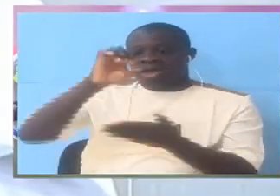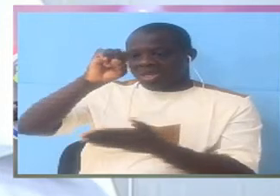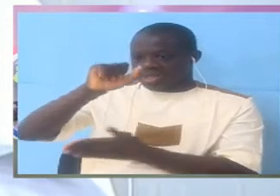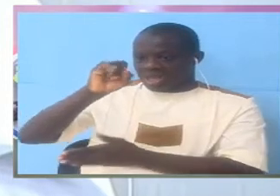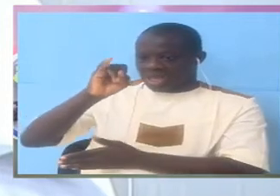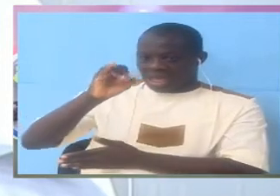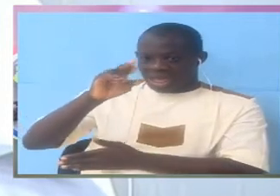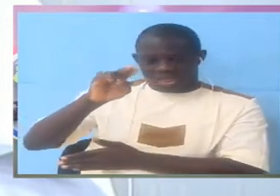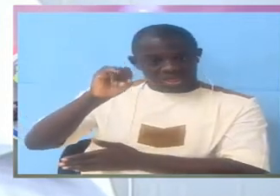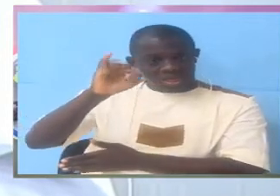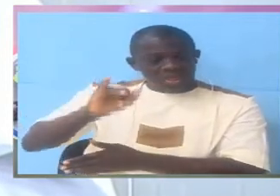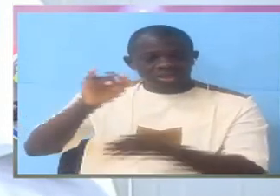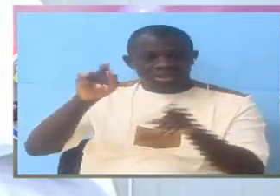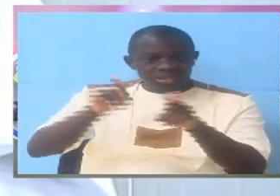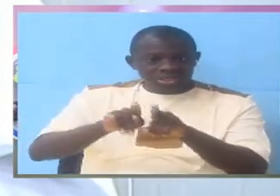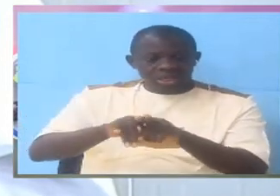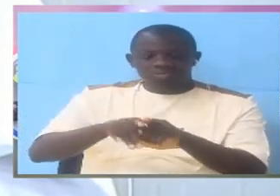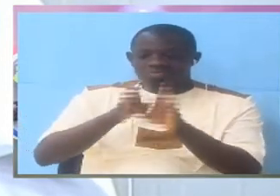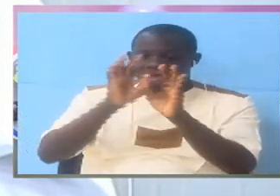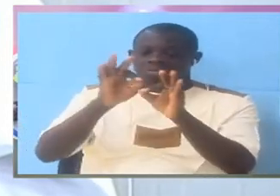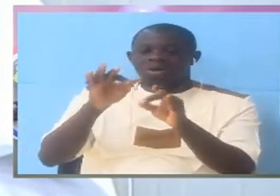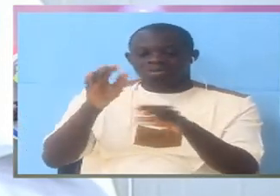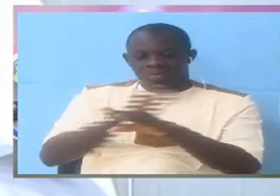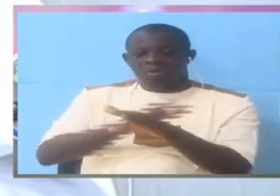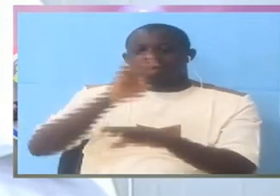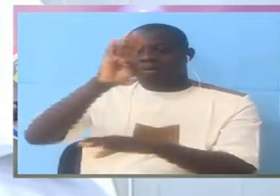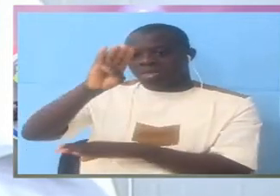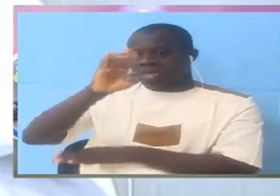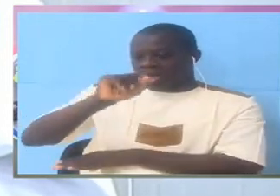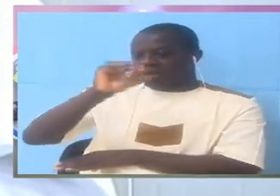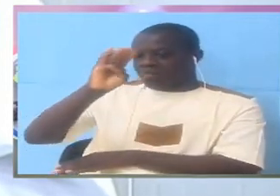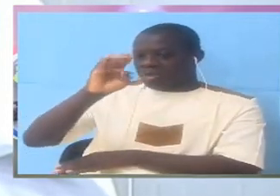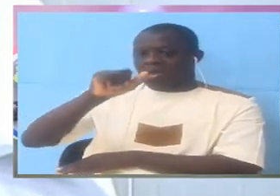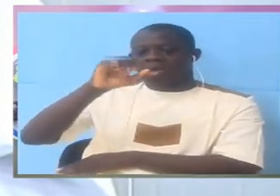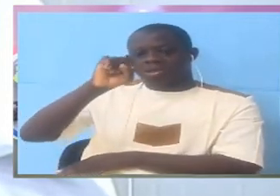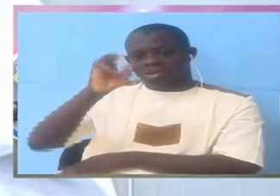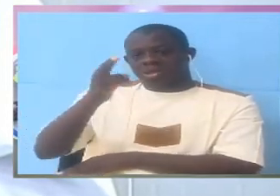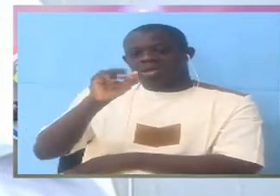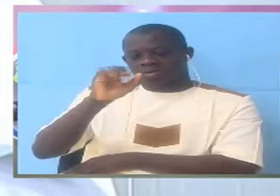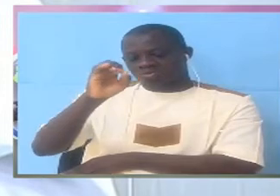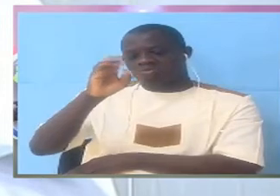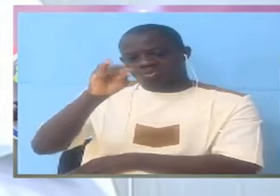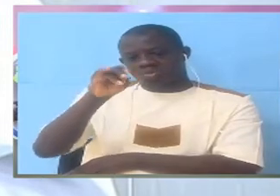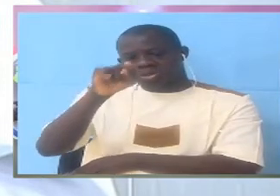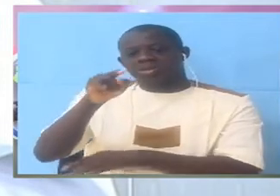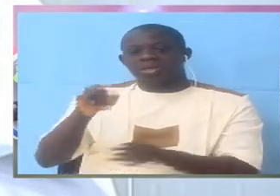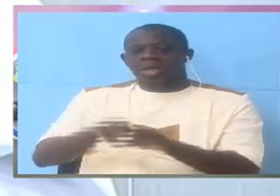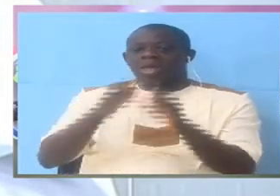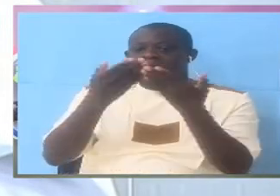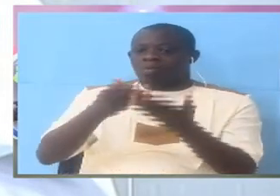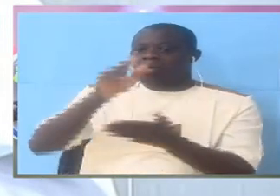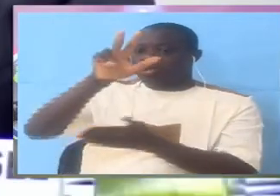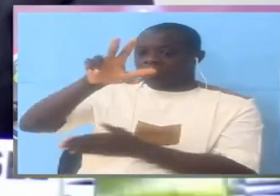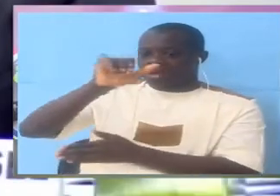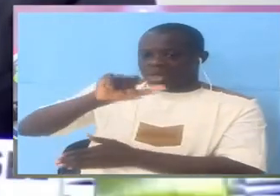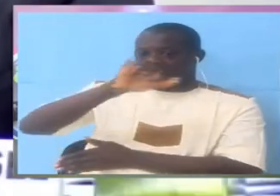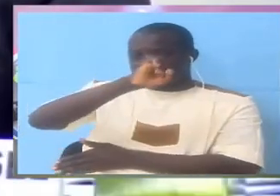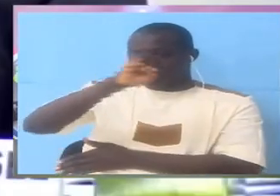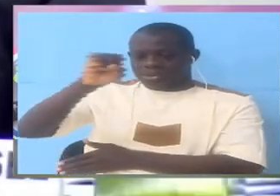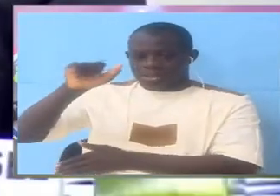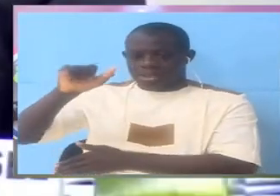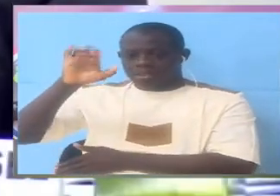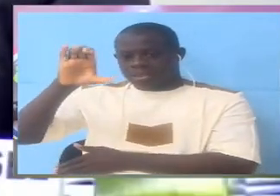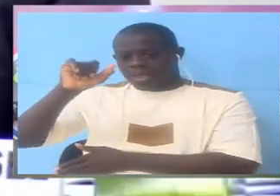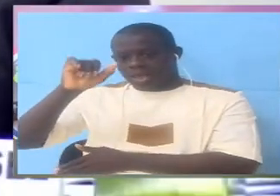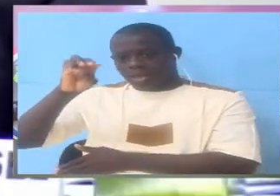fabricated it, that it was, that's them. It was Baba Saho. They have their reasons. So Wasa Kamara too just fabricated it, that